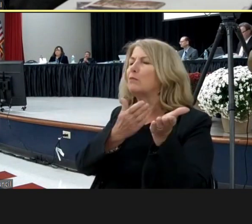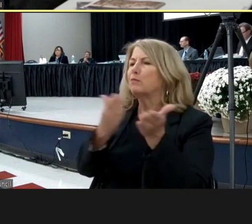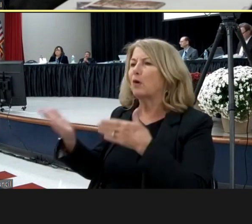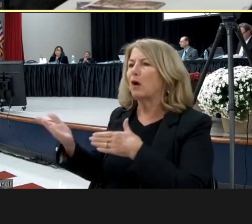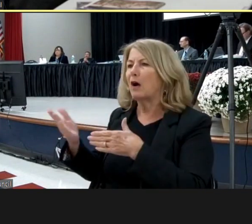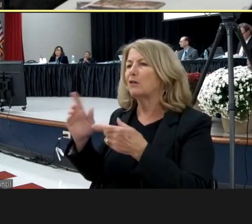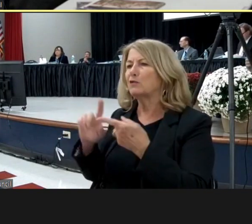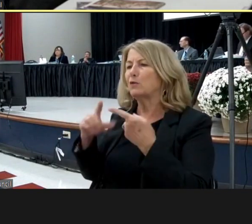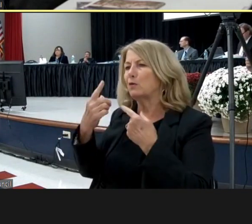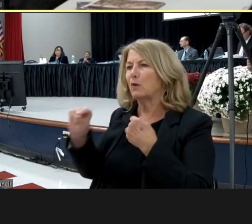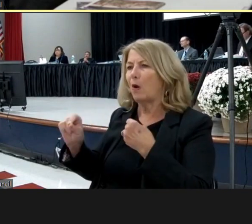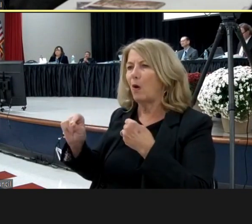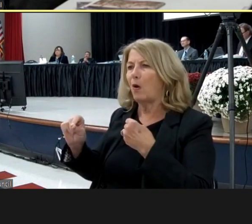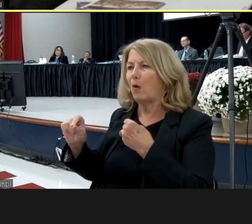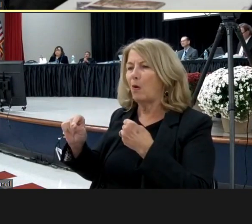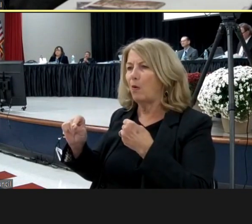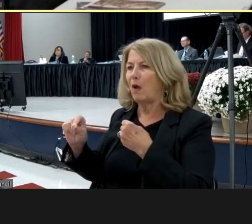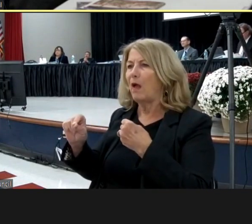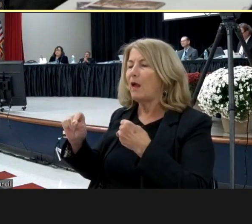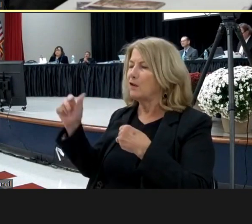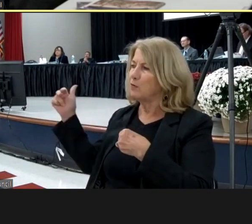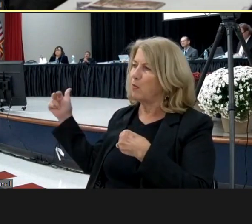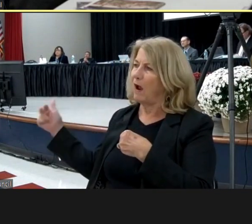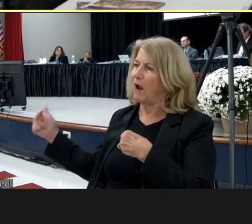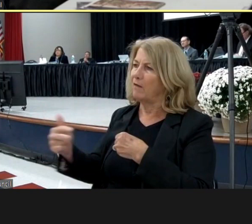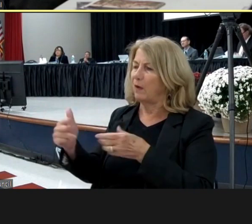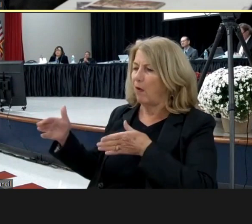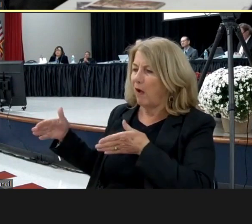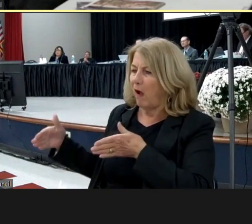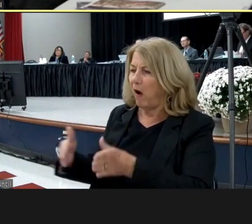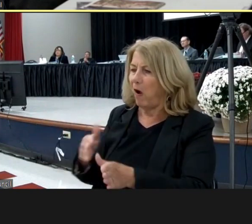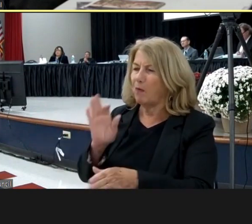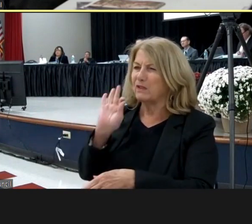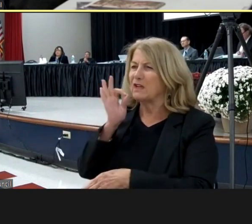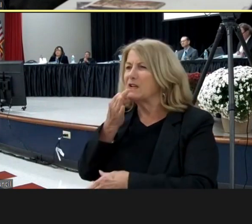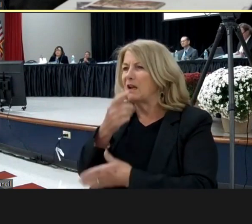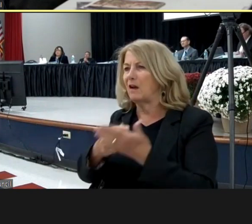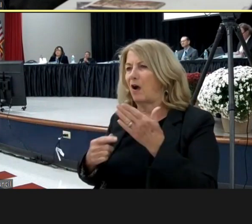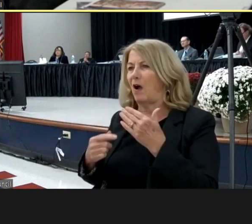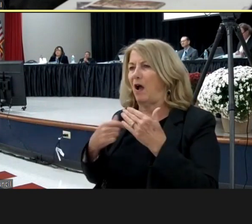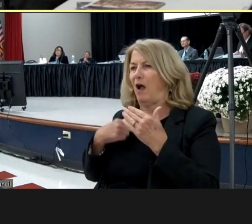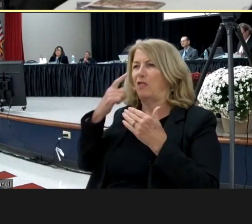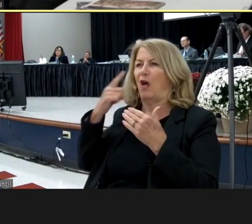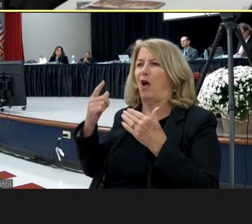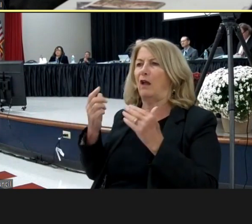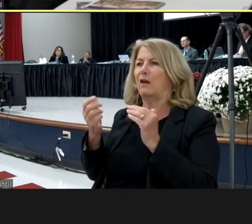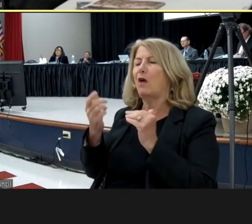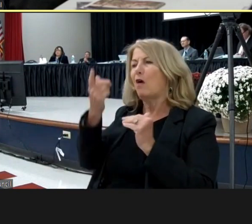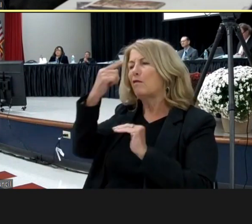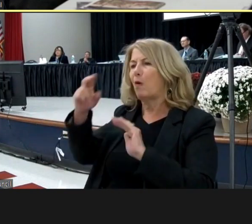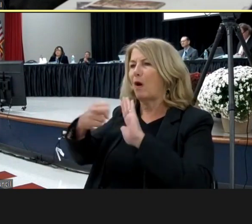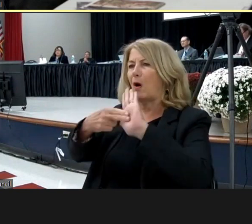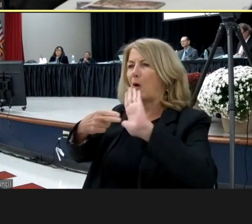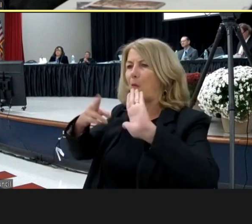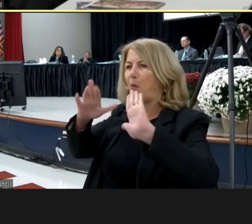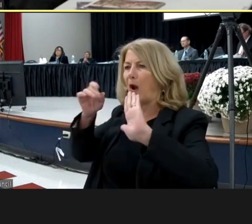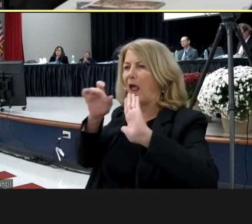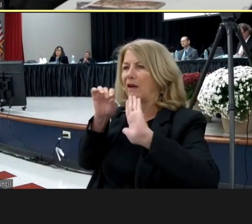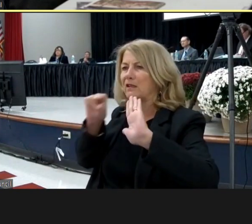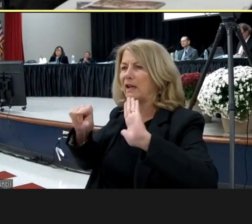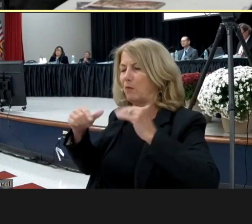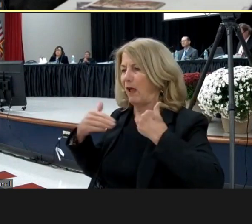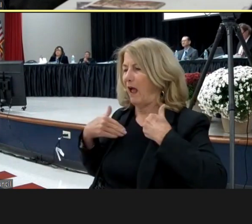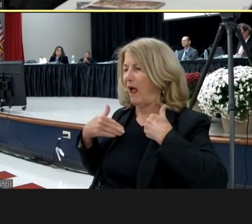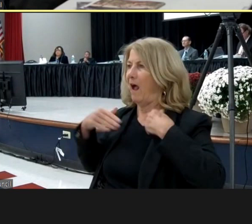aisles, the drive-through aisles. And what was neat, I thought, from a branding perspective, we had banners